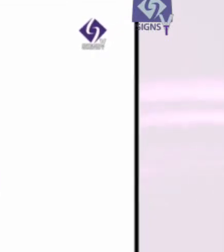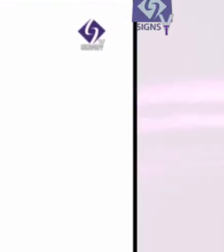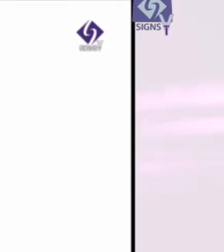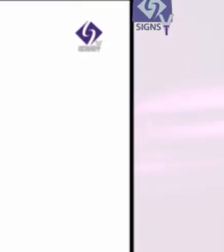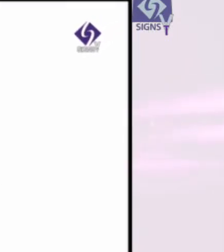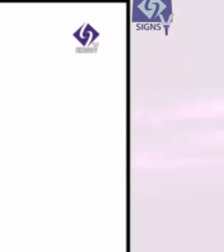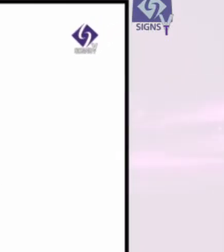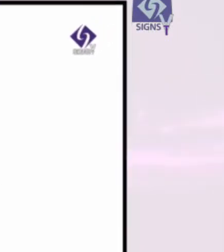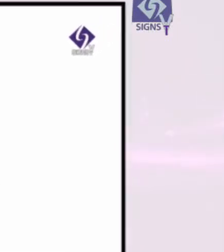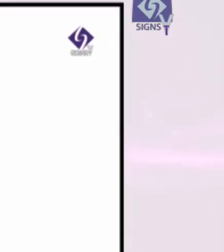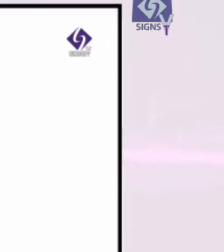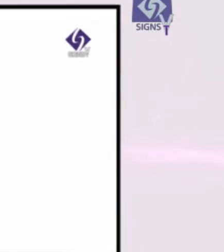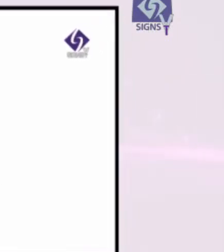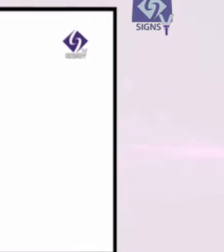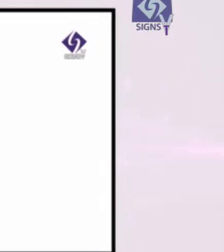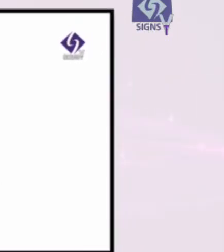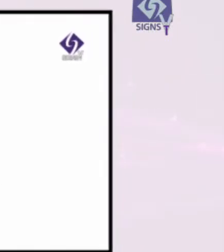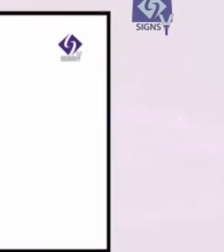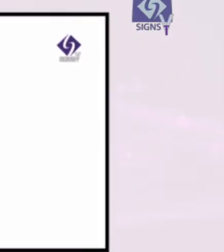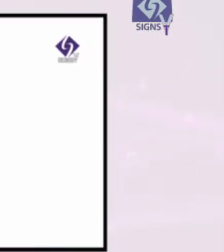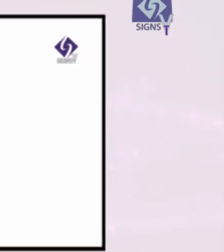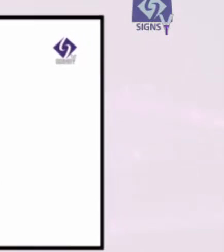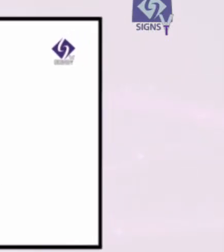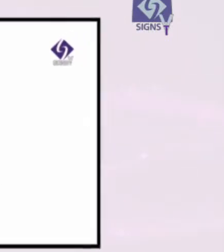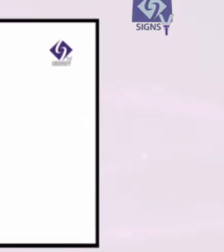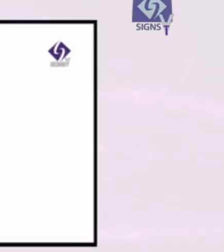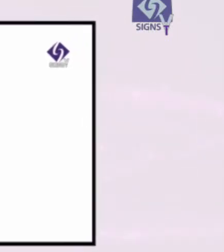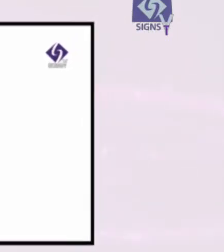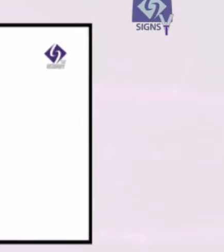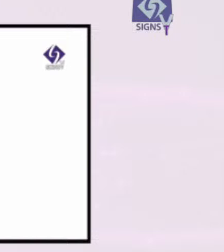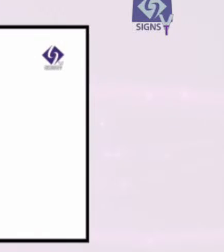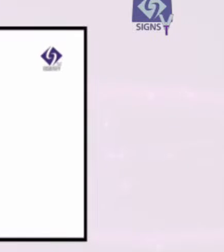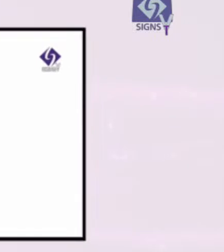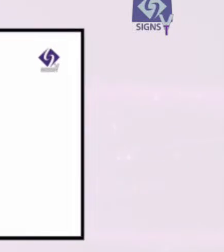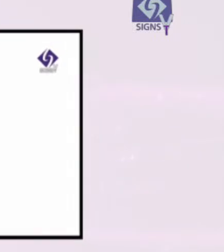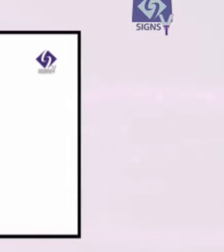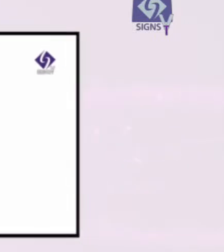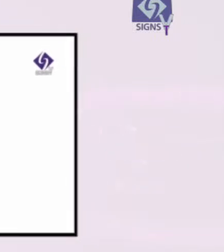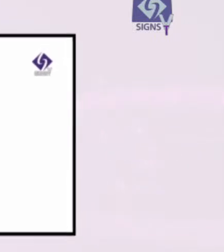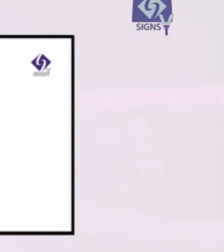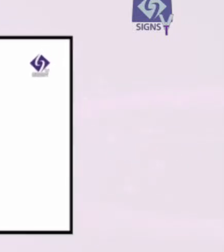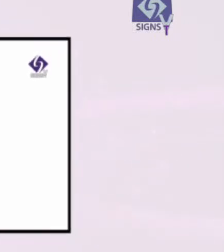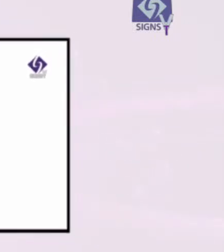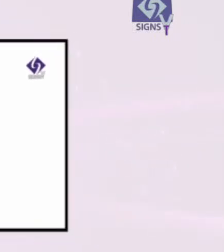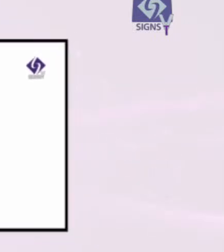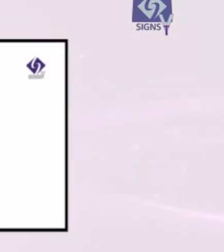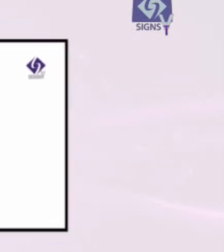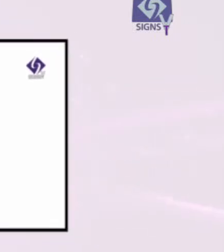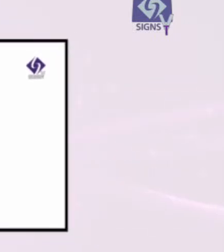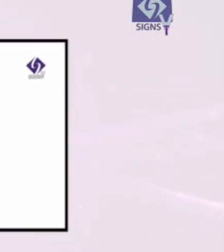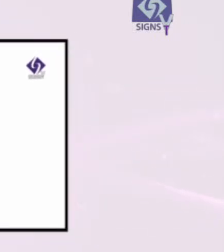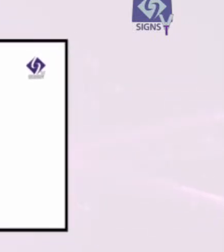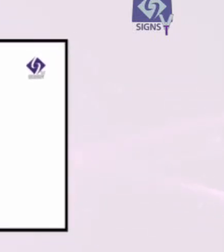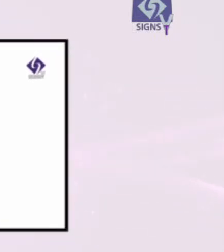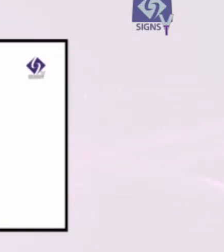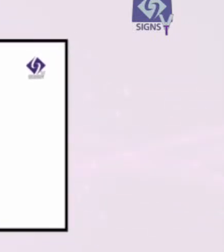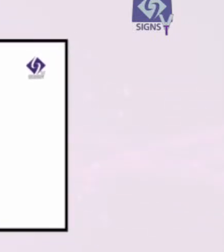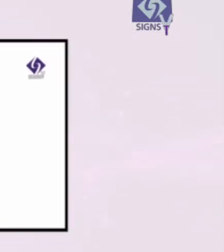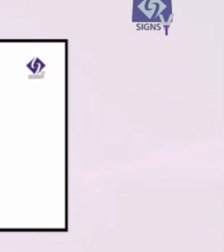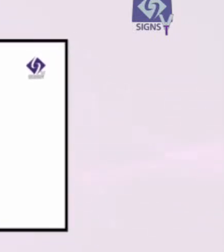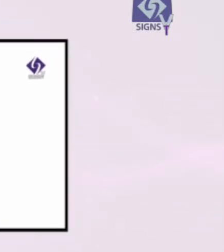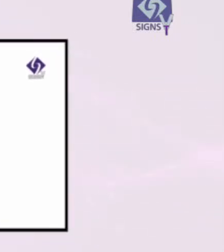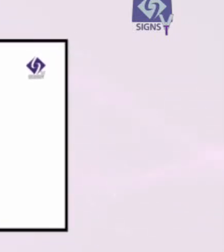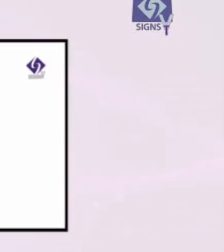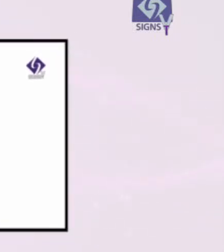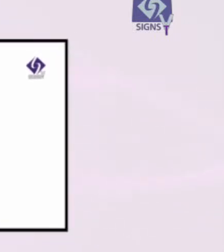harness their talents by supporting their creativity and, by extension, reducing discrimination, social stigma, and